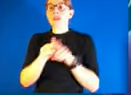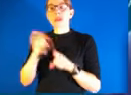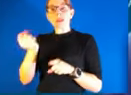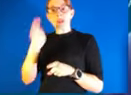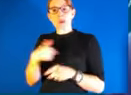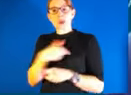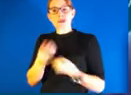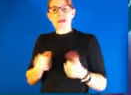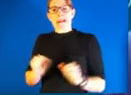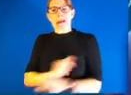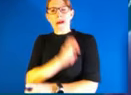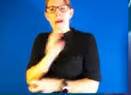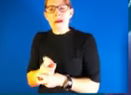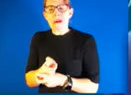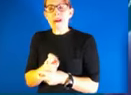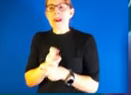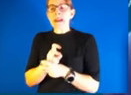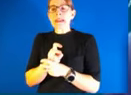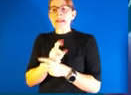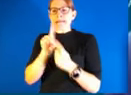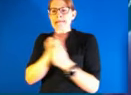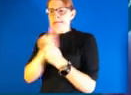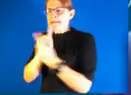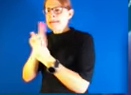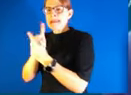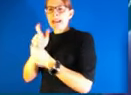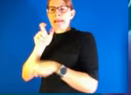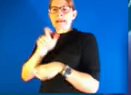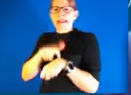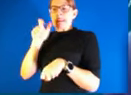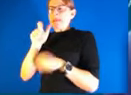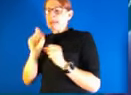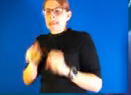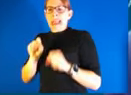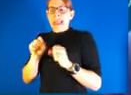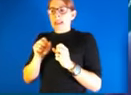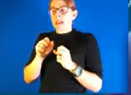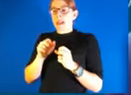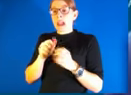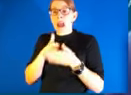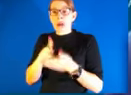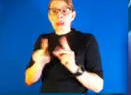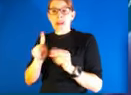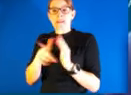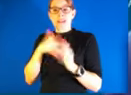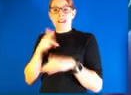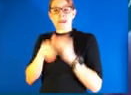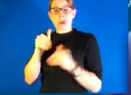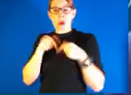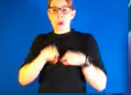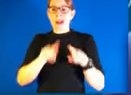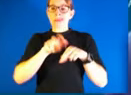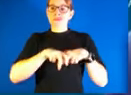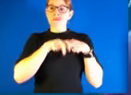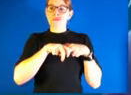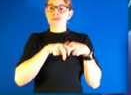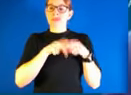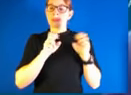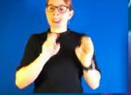trying so hard to get to everybody in time and to make people comfortable as they can while they're sitting in the emergency